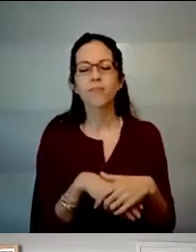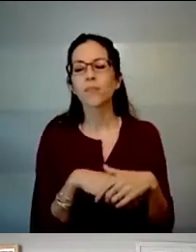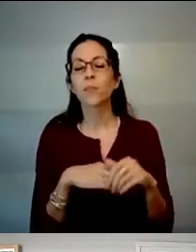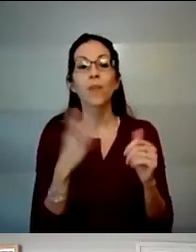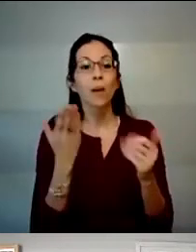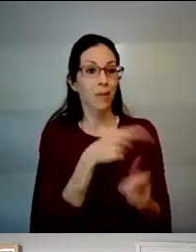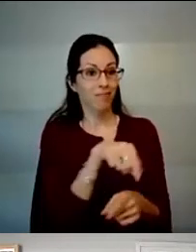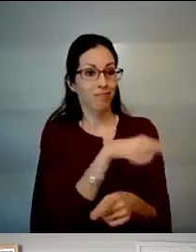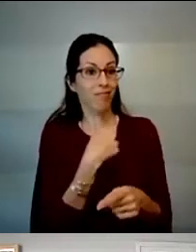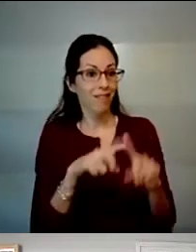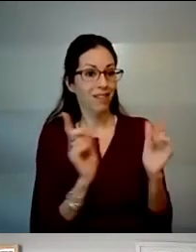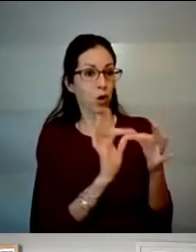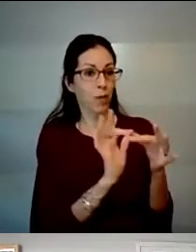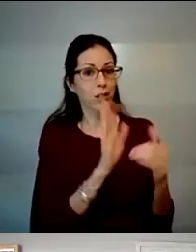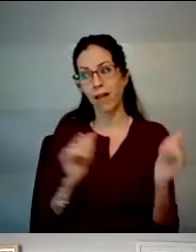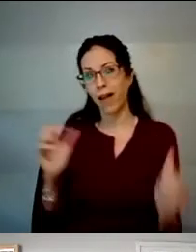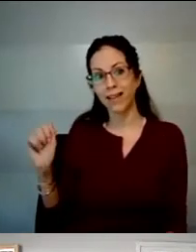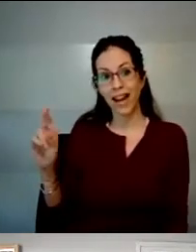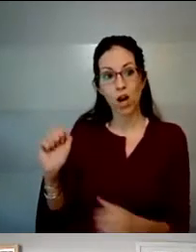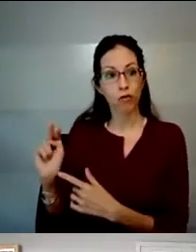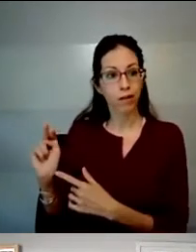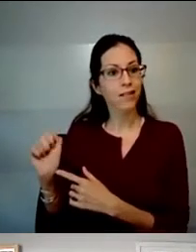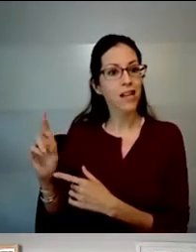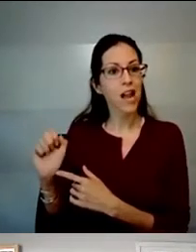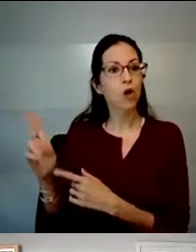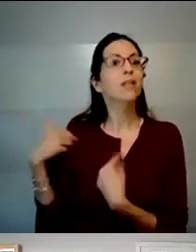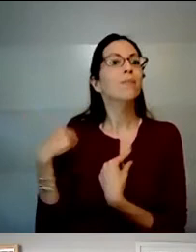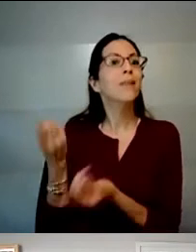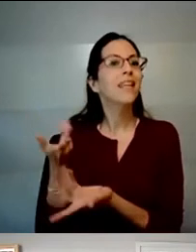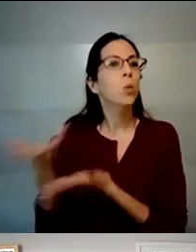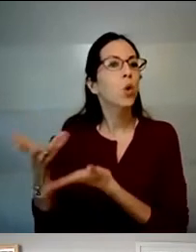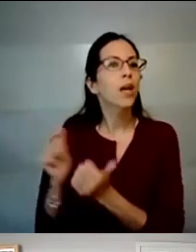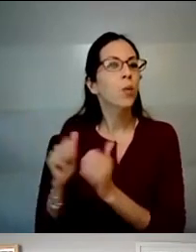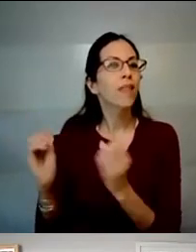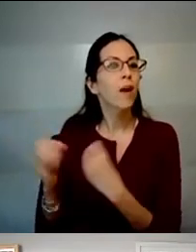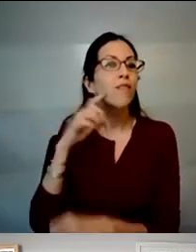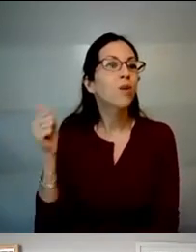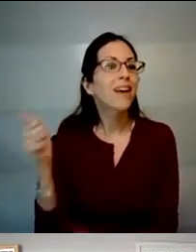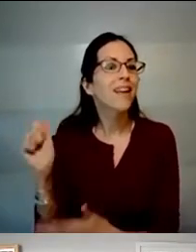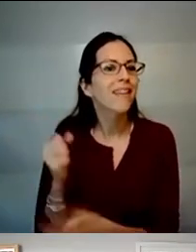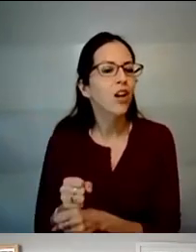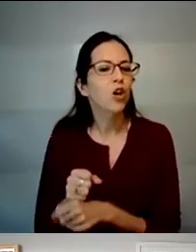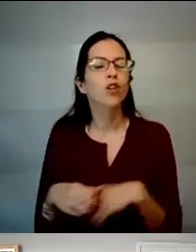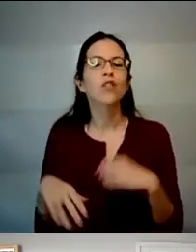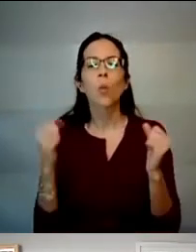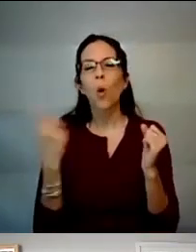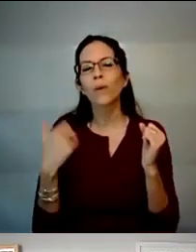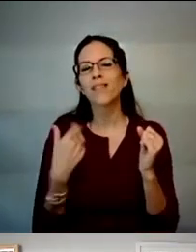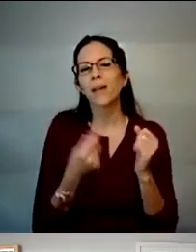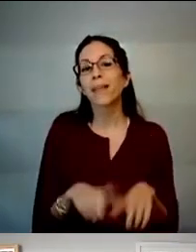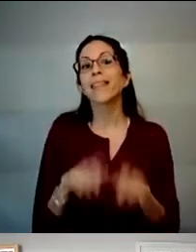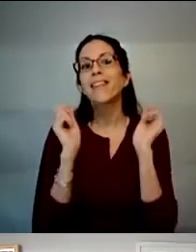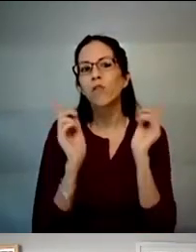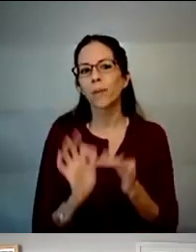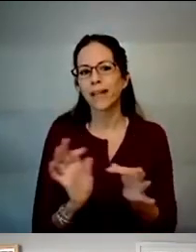message than, you know, what Aaron would have when he, you know, has been working with a company for 10 years, you know, so there's always a slightly different message